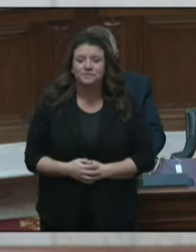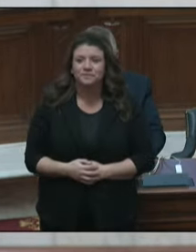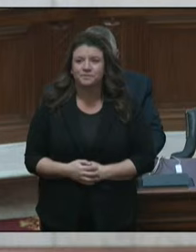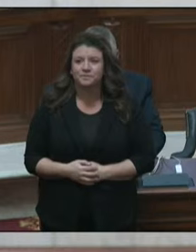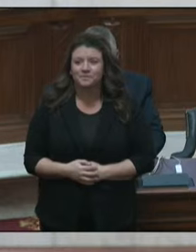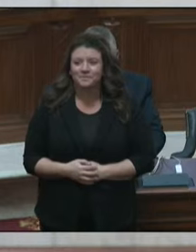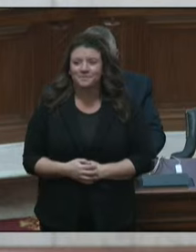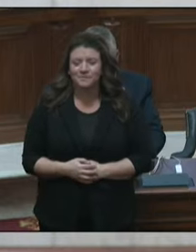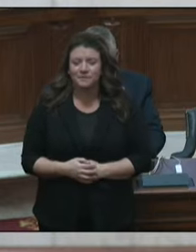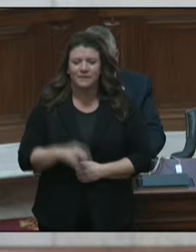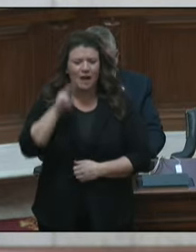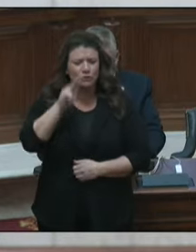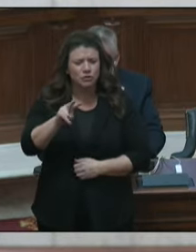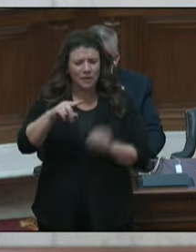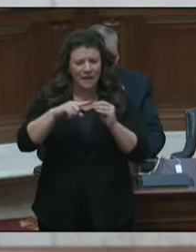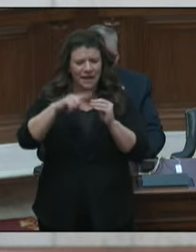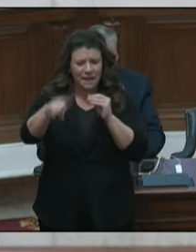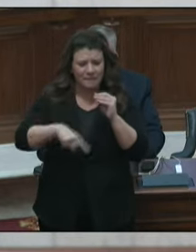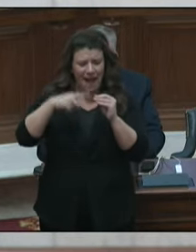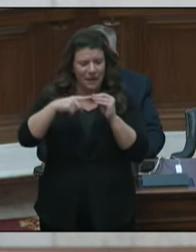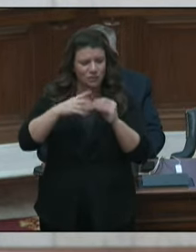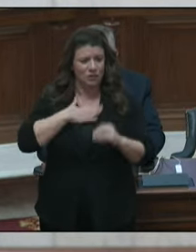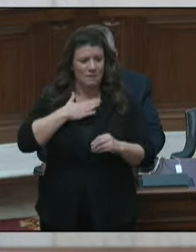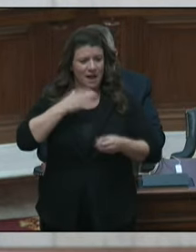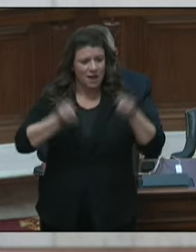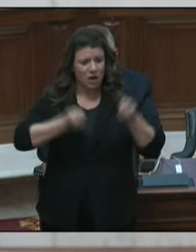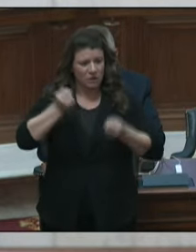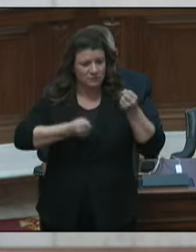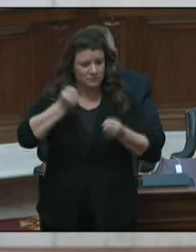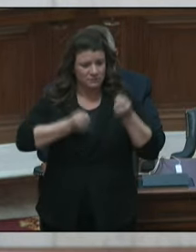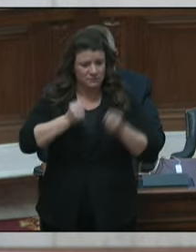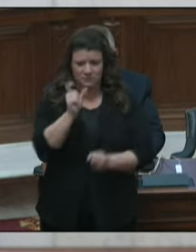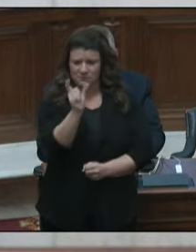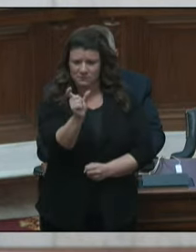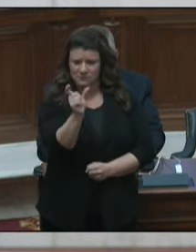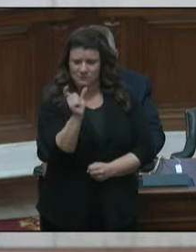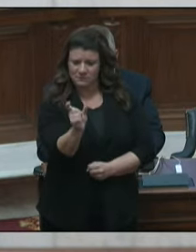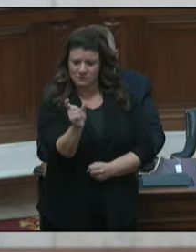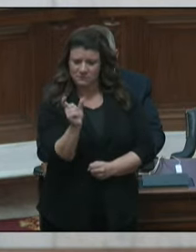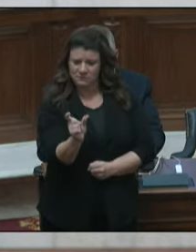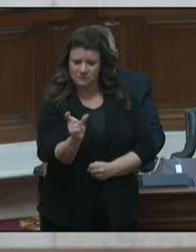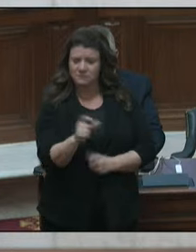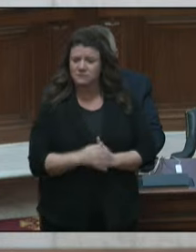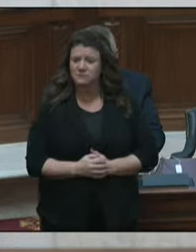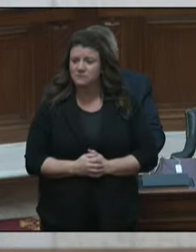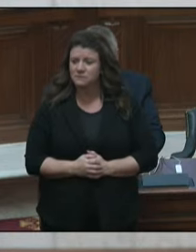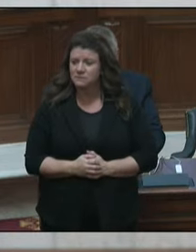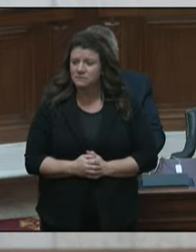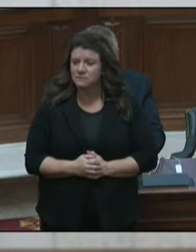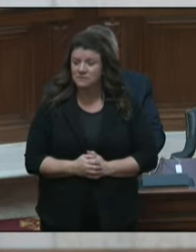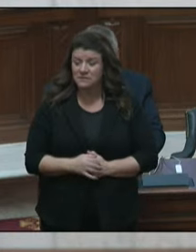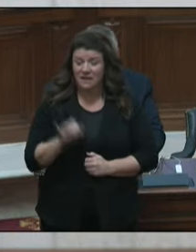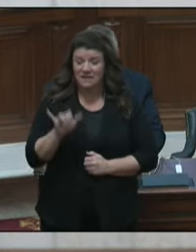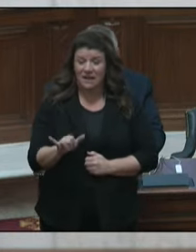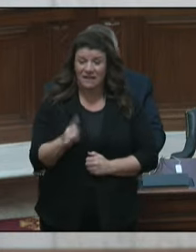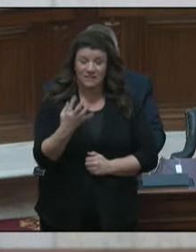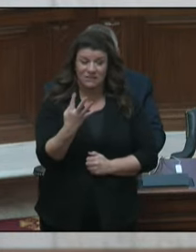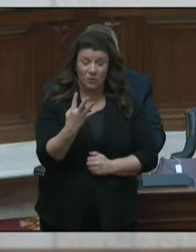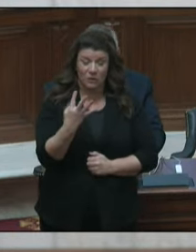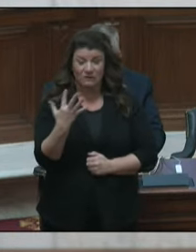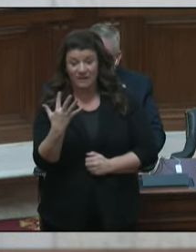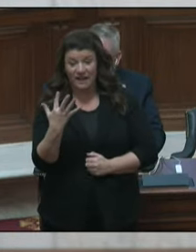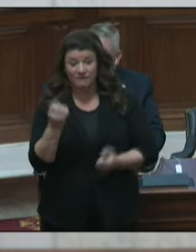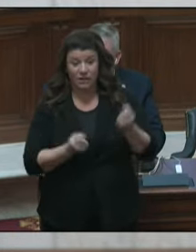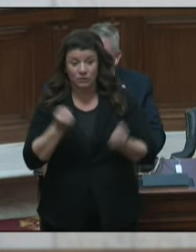the mileage deal on my vehicle, and this is 4 or 5 vehicles